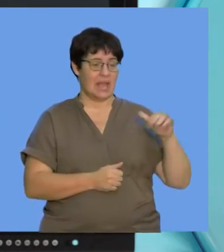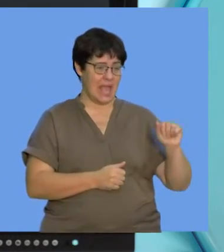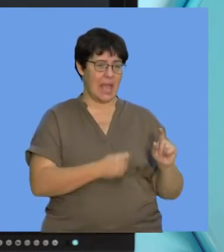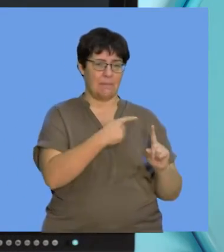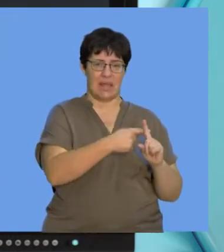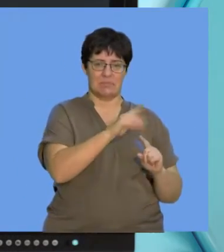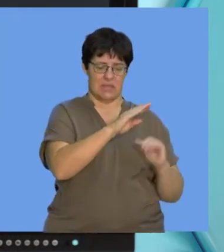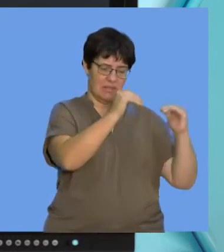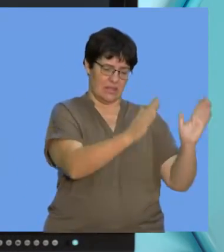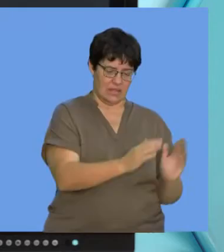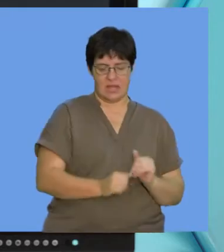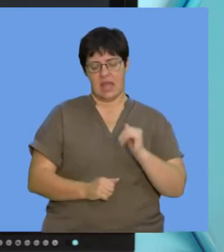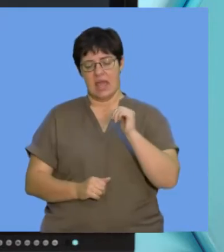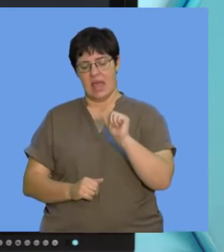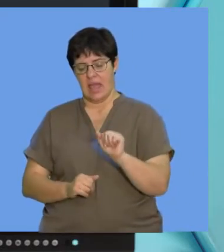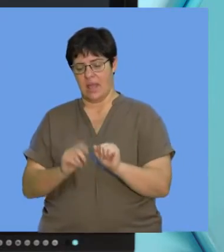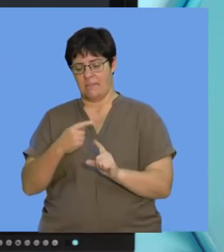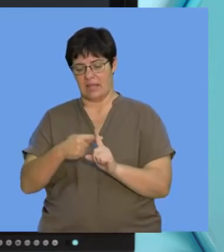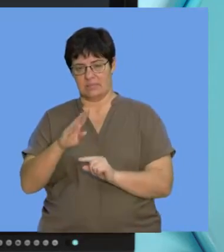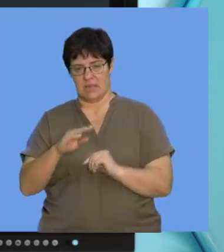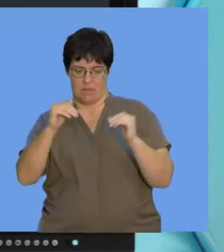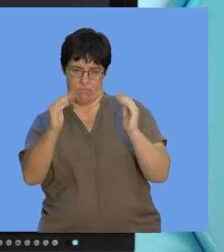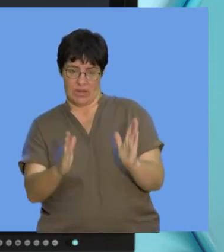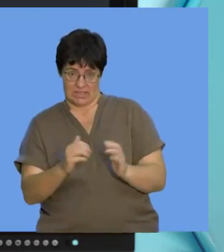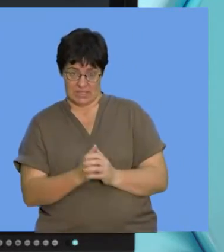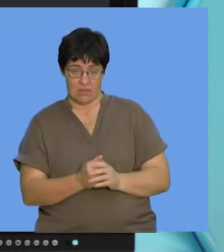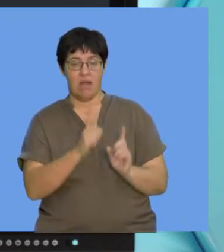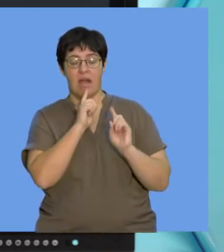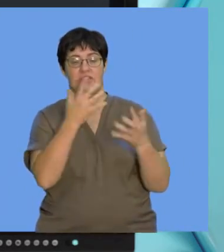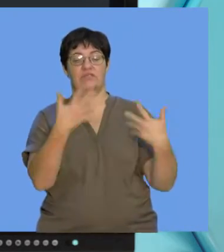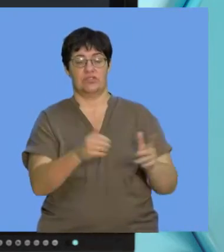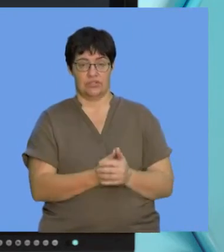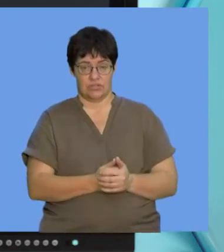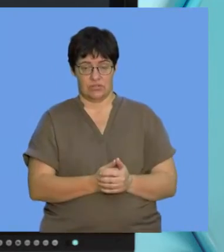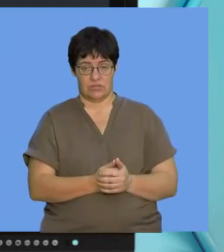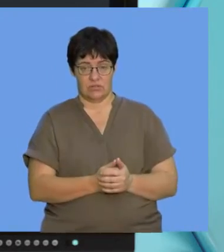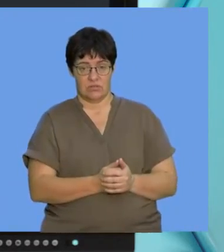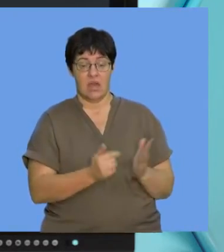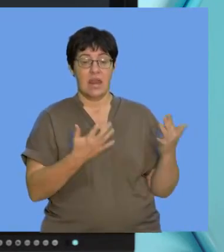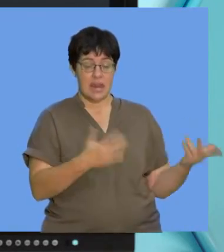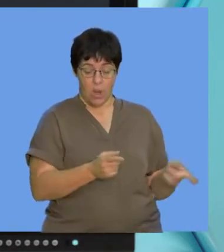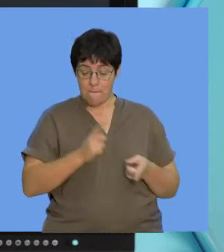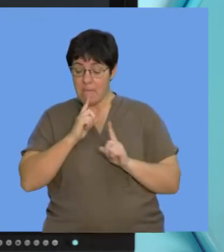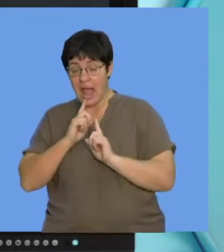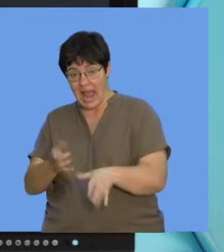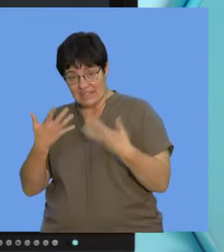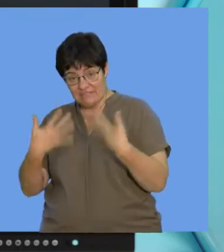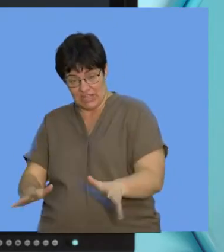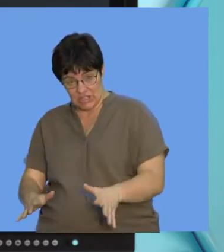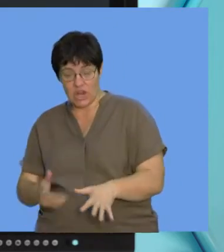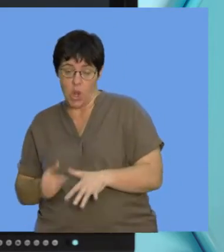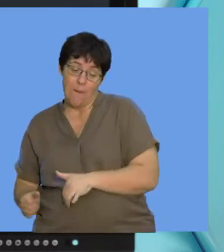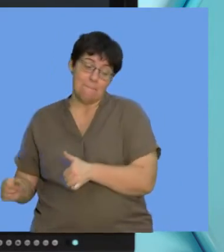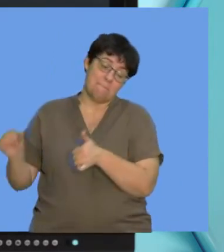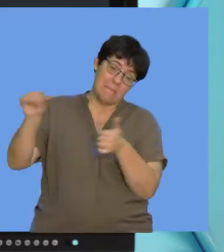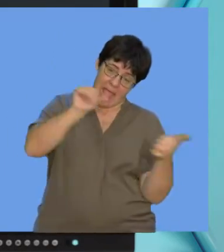in brackets, a plus b in brackets. Then you get your answer. Now I am giving you the answer that you got. I want you to